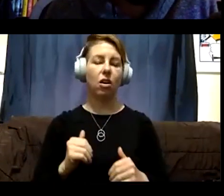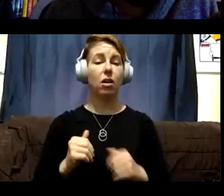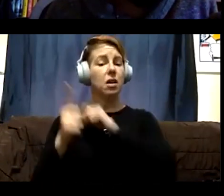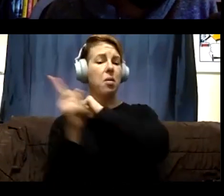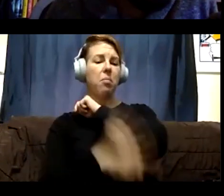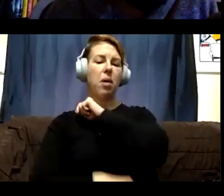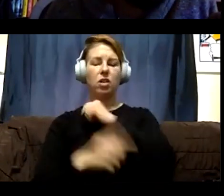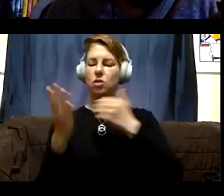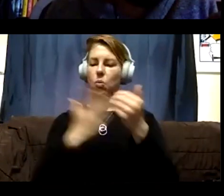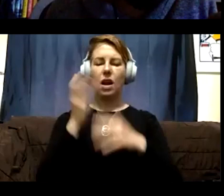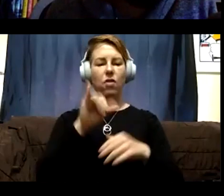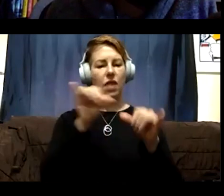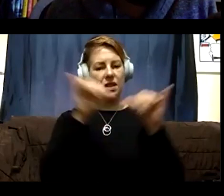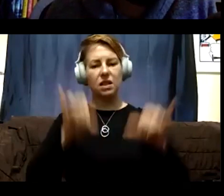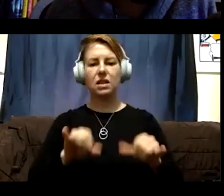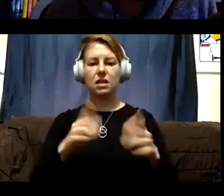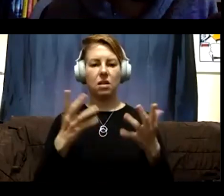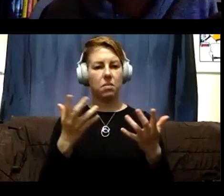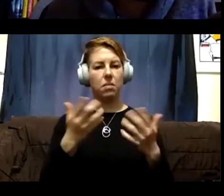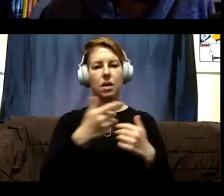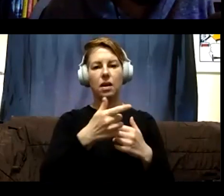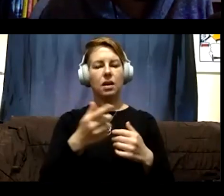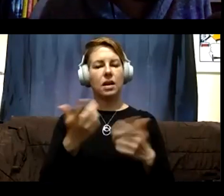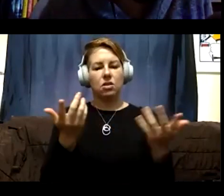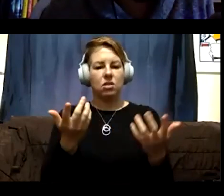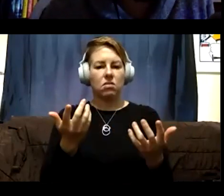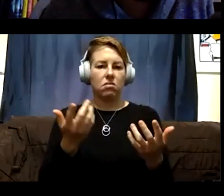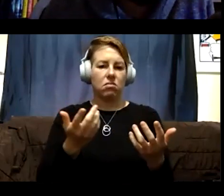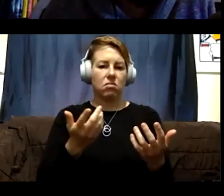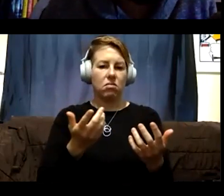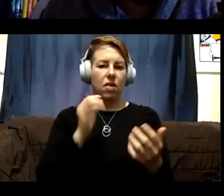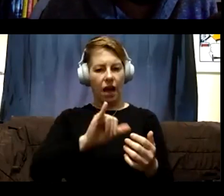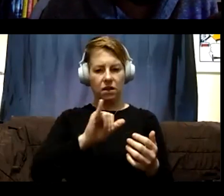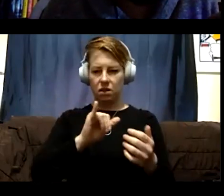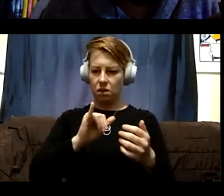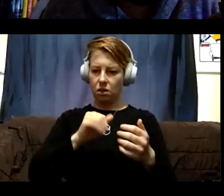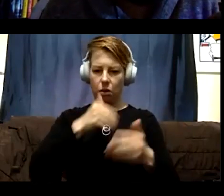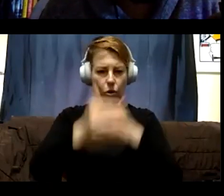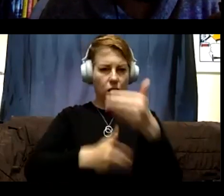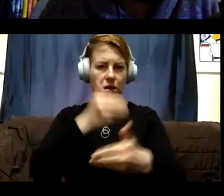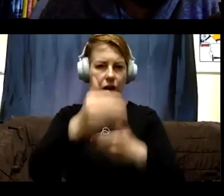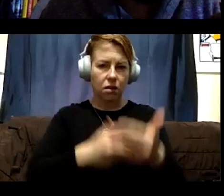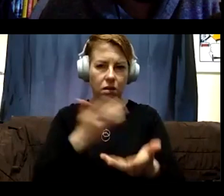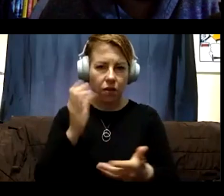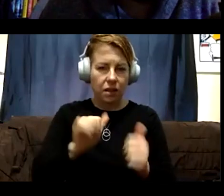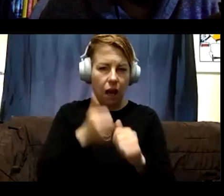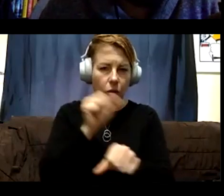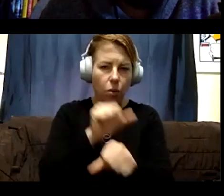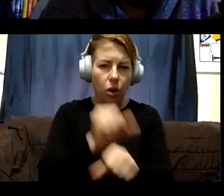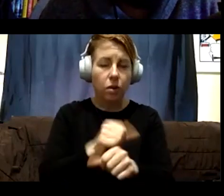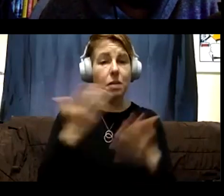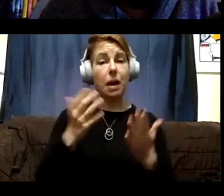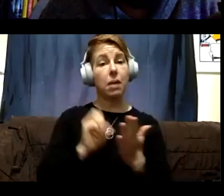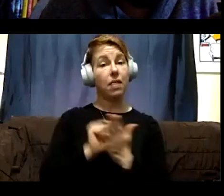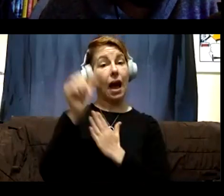justice system that exists in the world of this episode is simply operating out of procedural fidelity. Maybe the algorithm decided